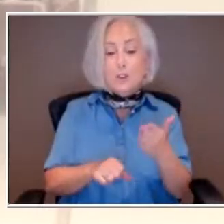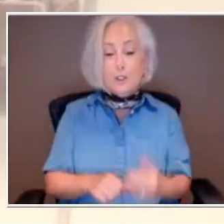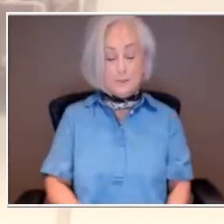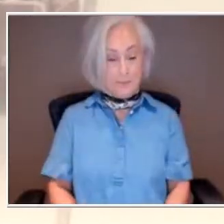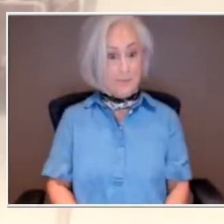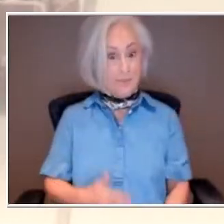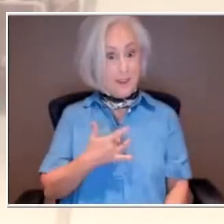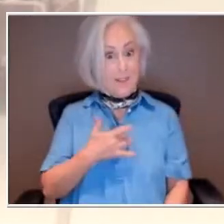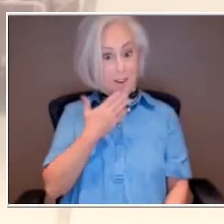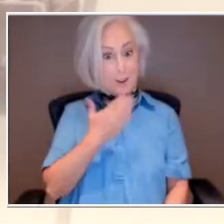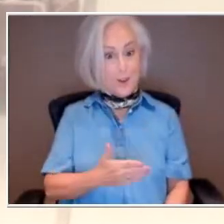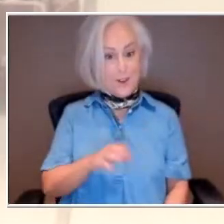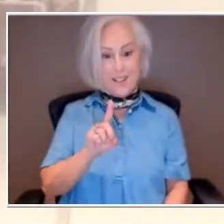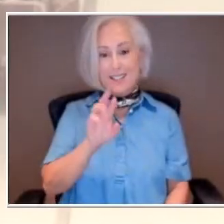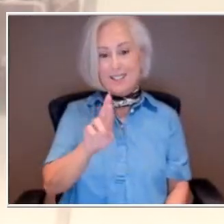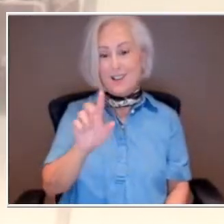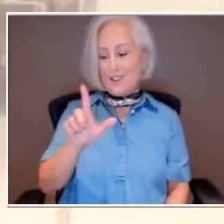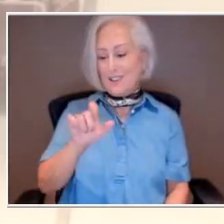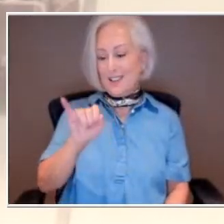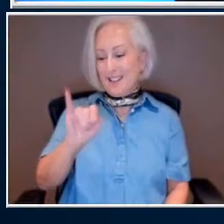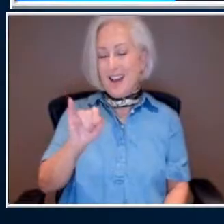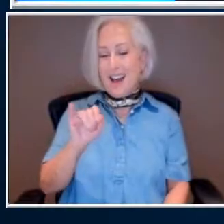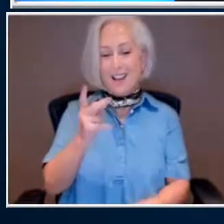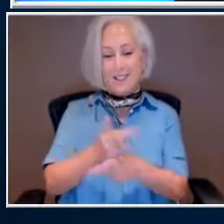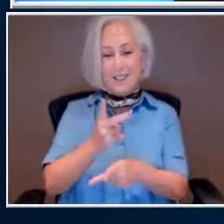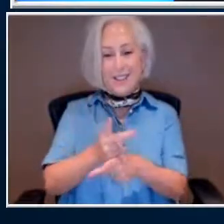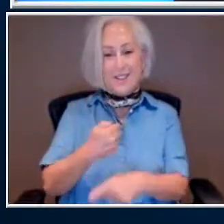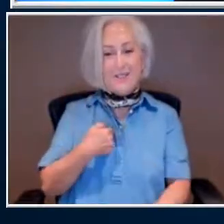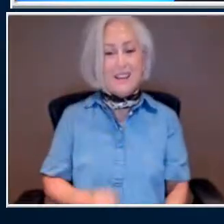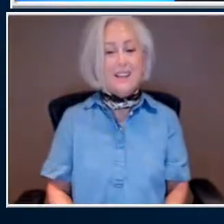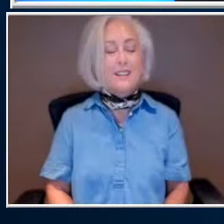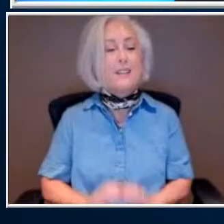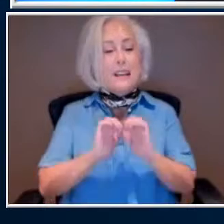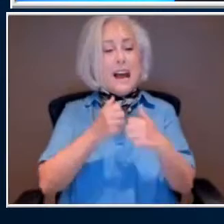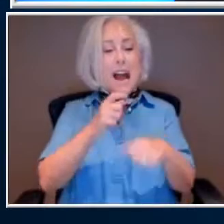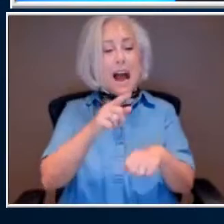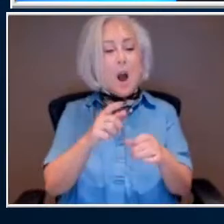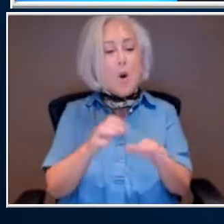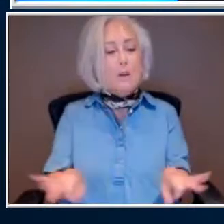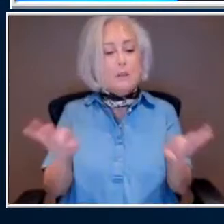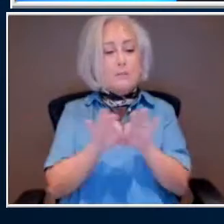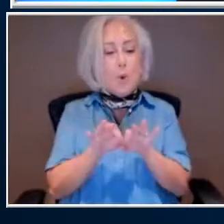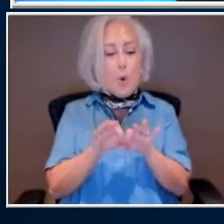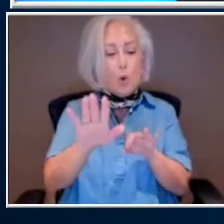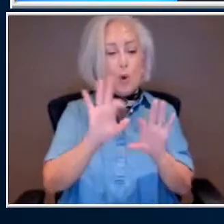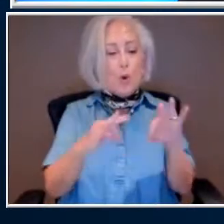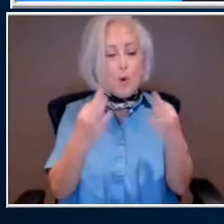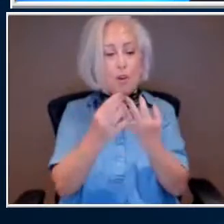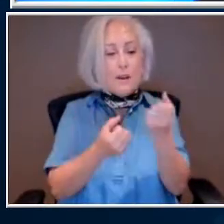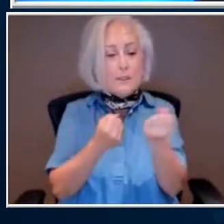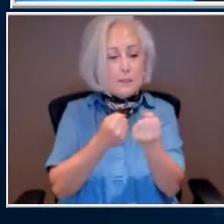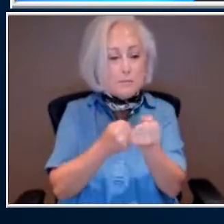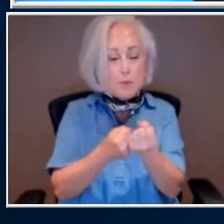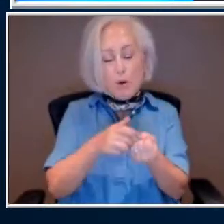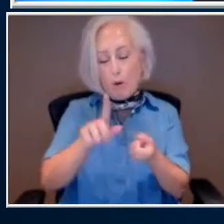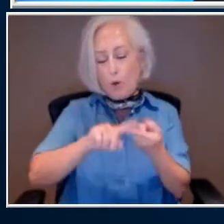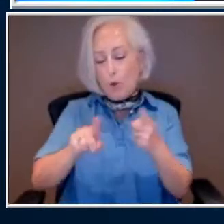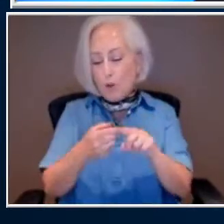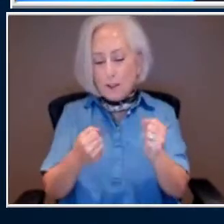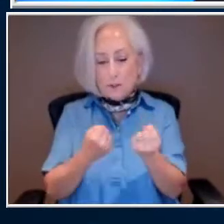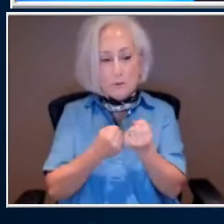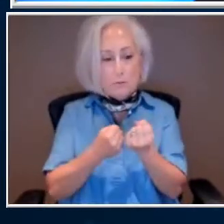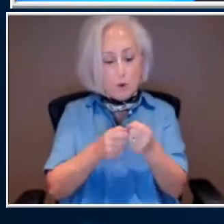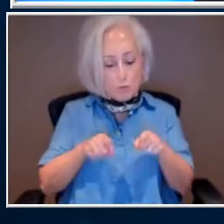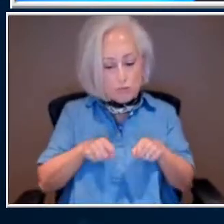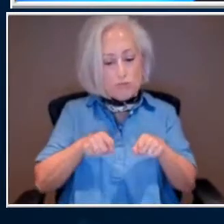Lai took good care of me. How important has your family support and friend support been throughout this